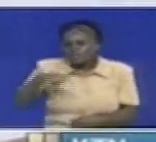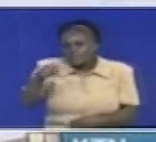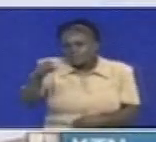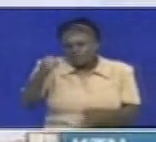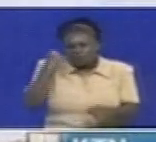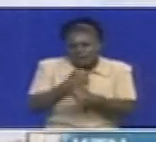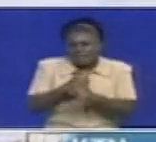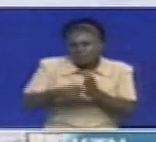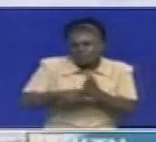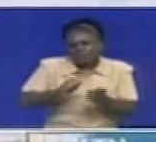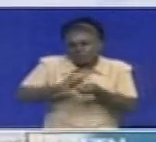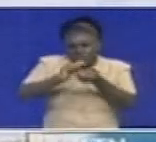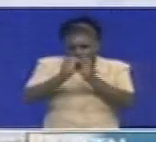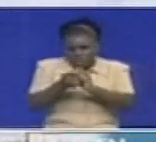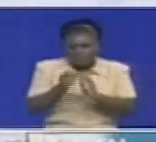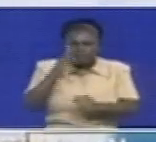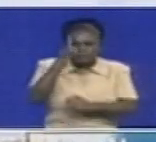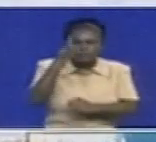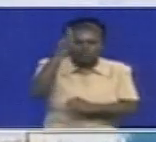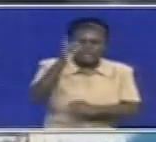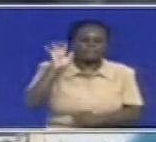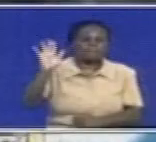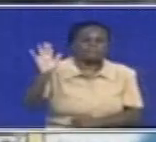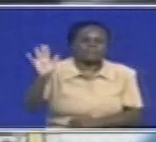hard to change his destiny.